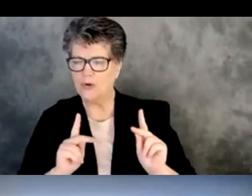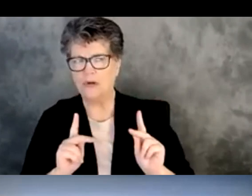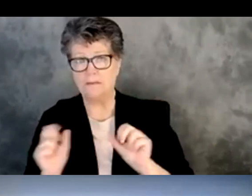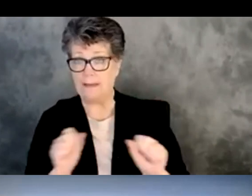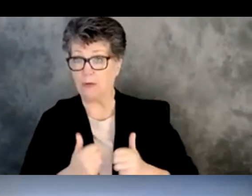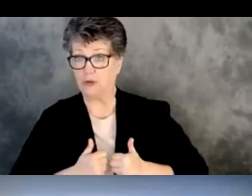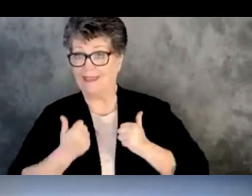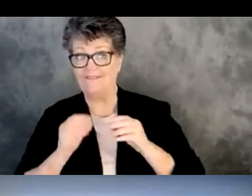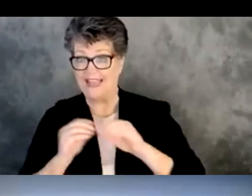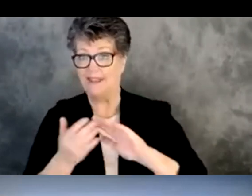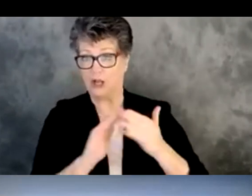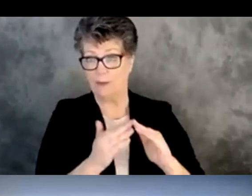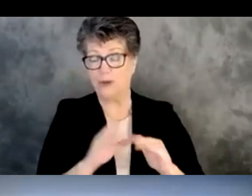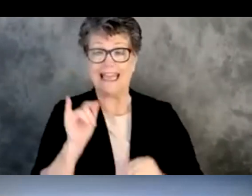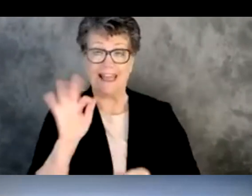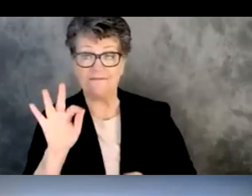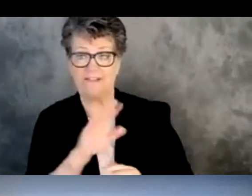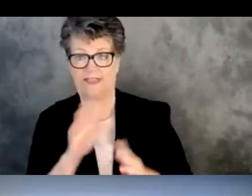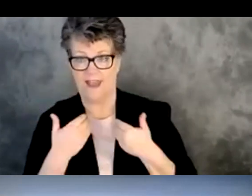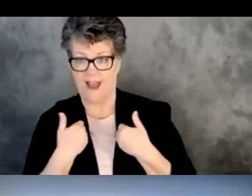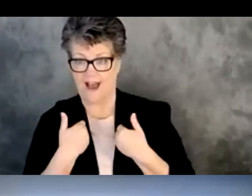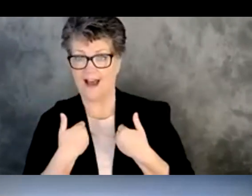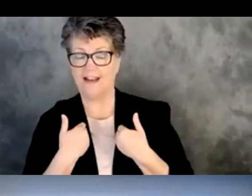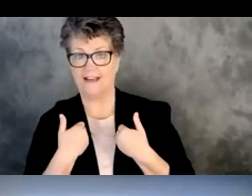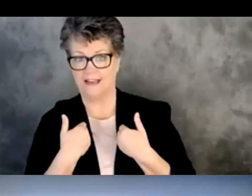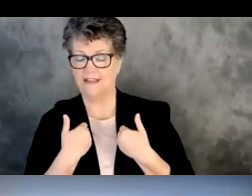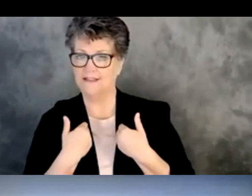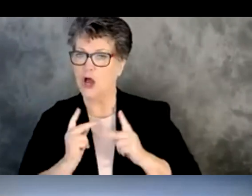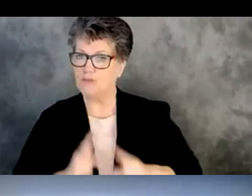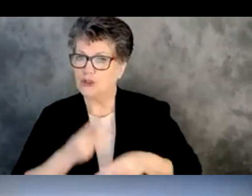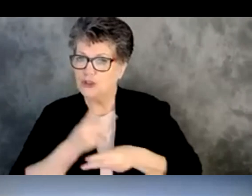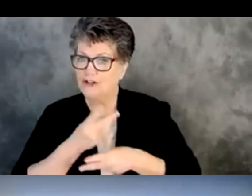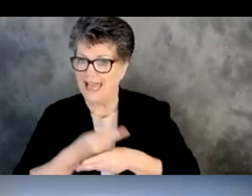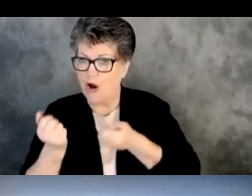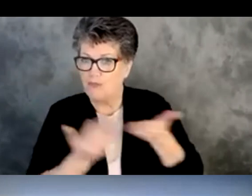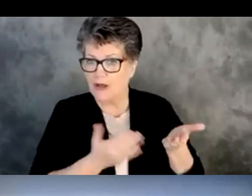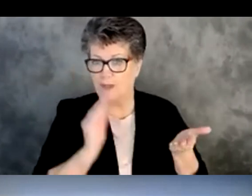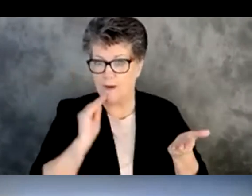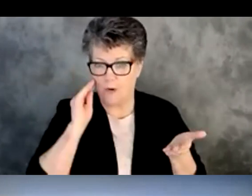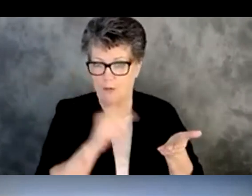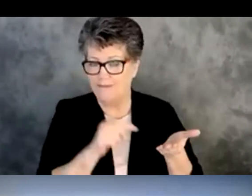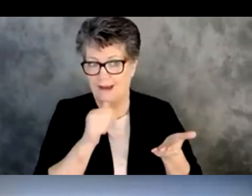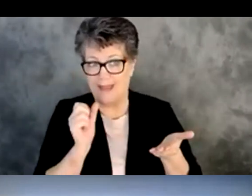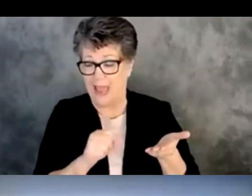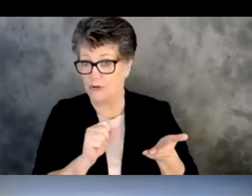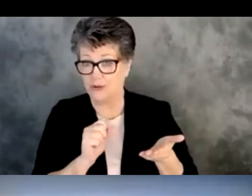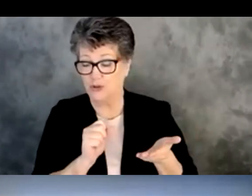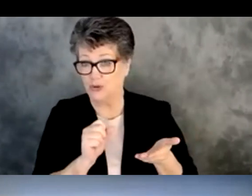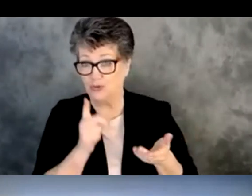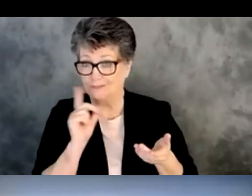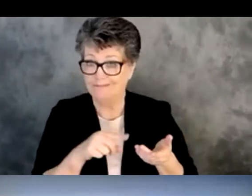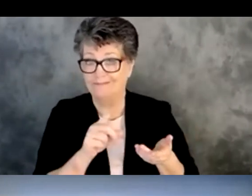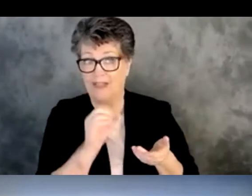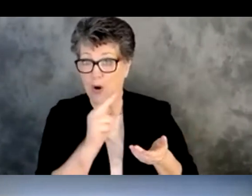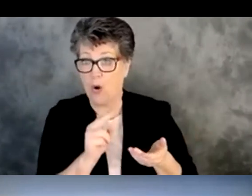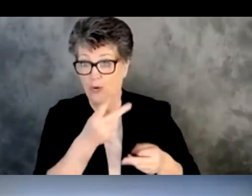in the community if they had personal care brought in, and they might not be able to direct their own care, but it would